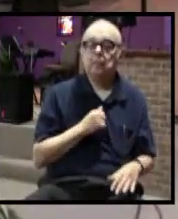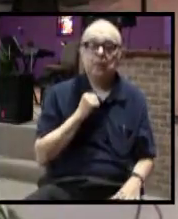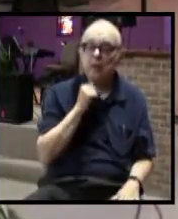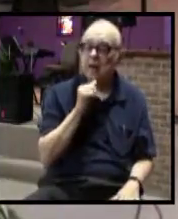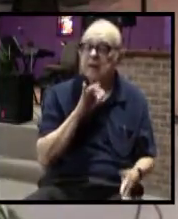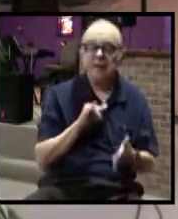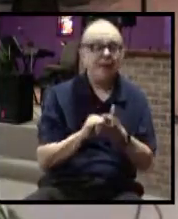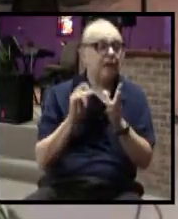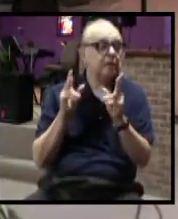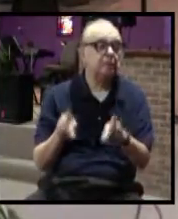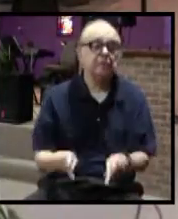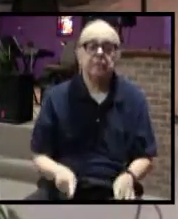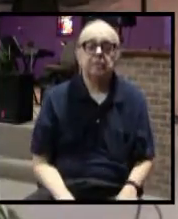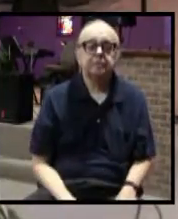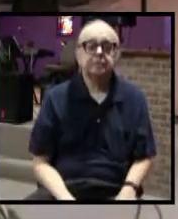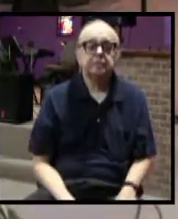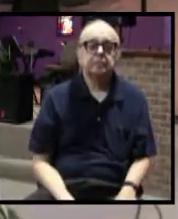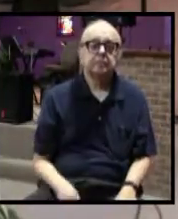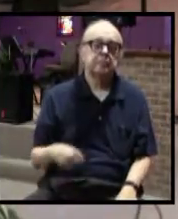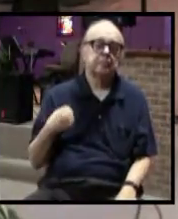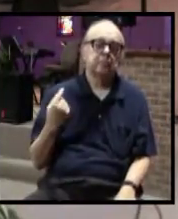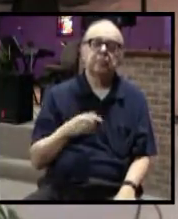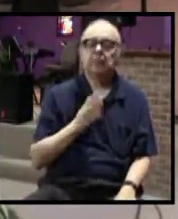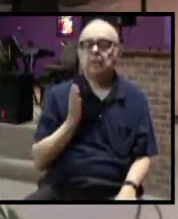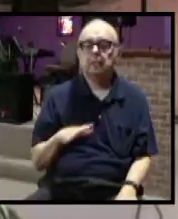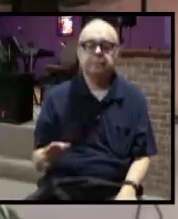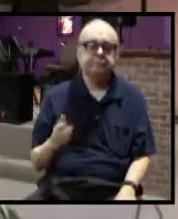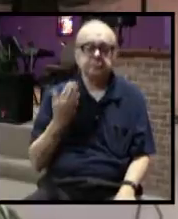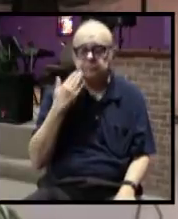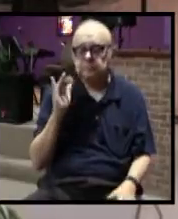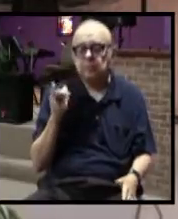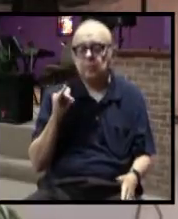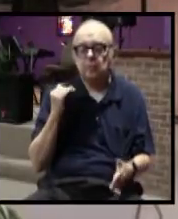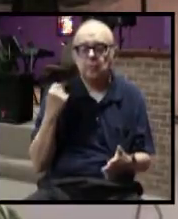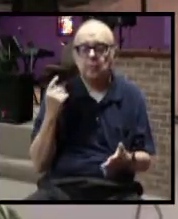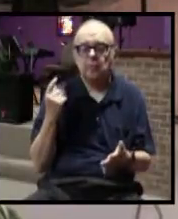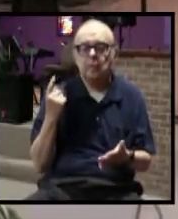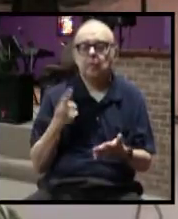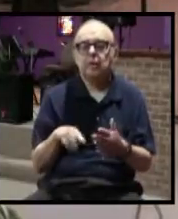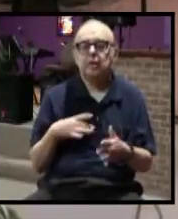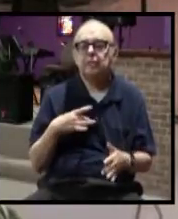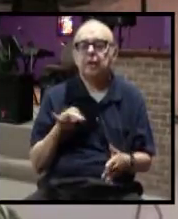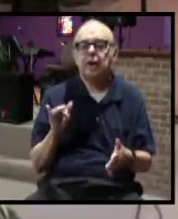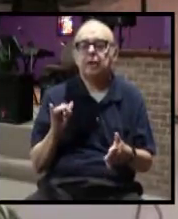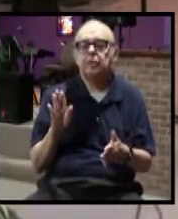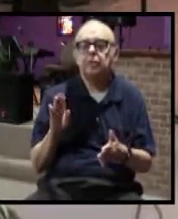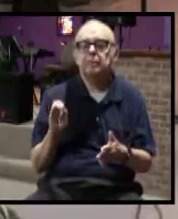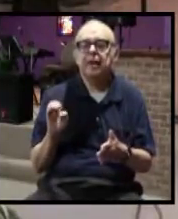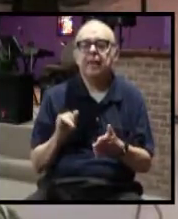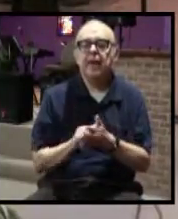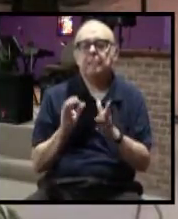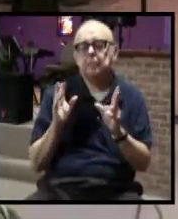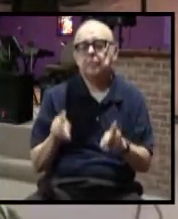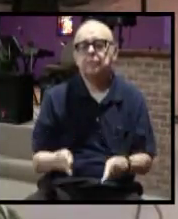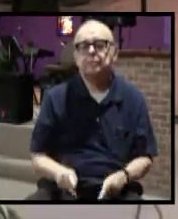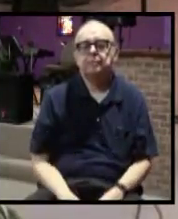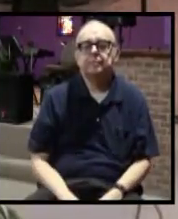Because we're not them. We've never been them. don't know what it's like to be them.